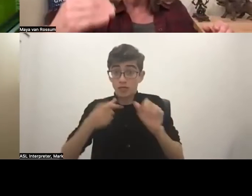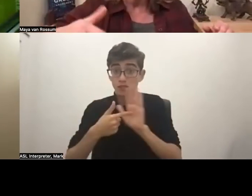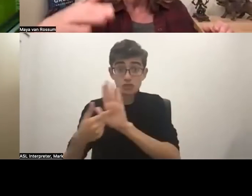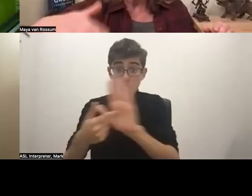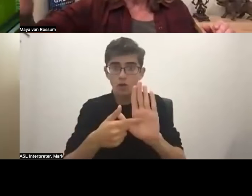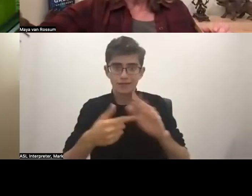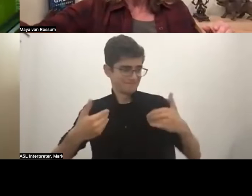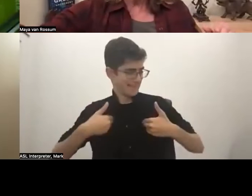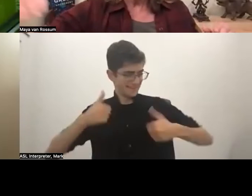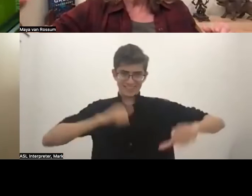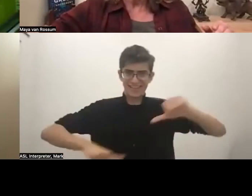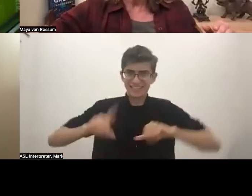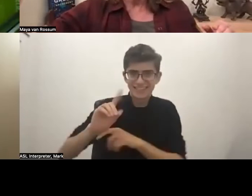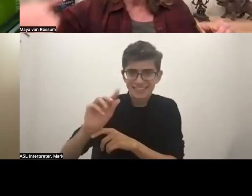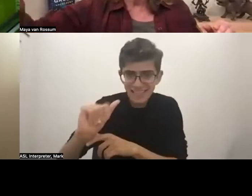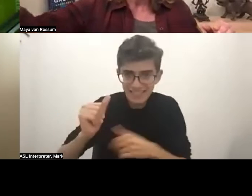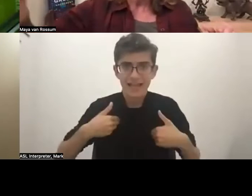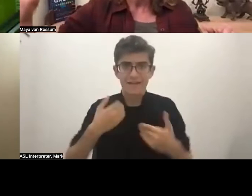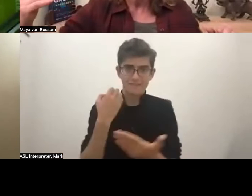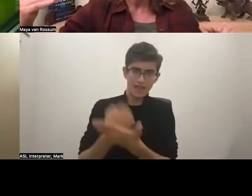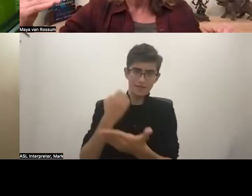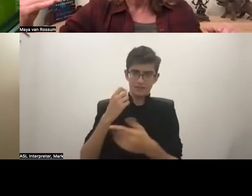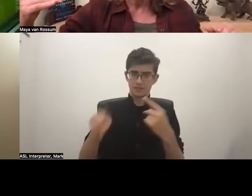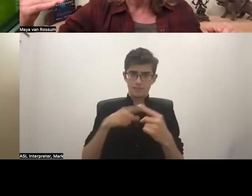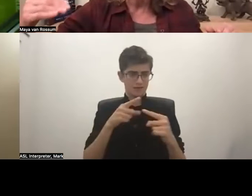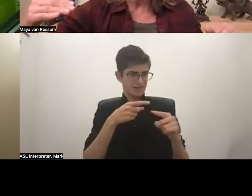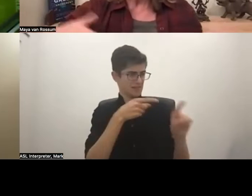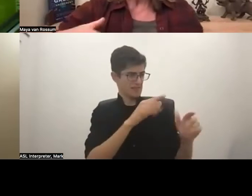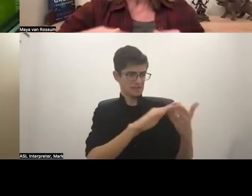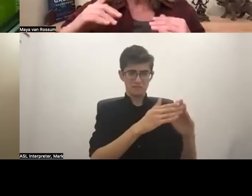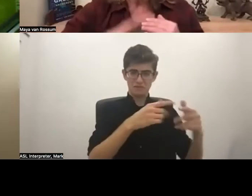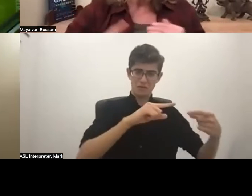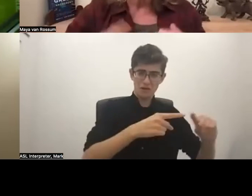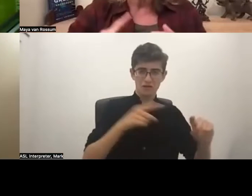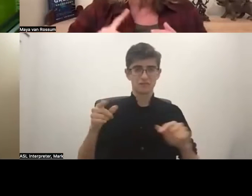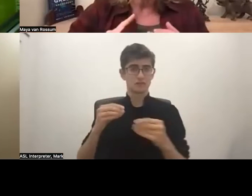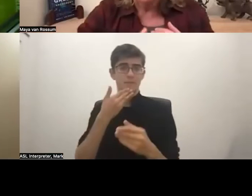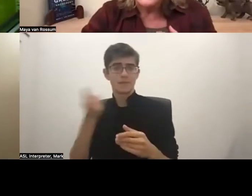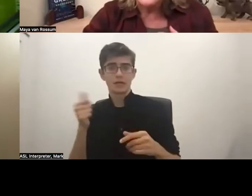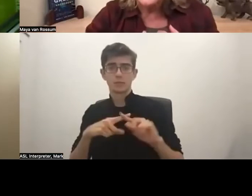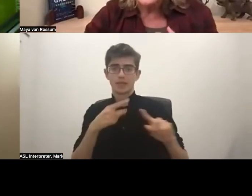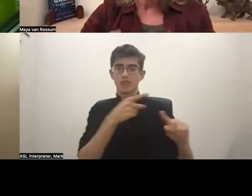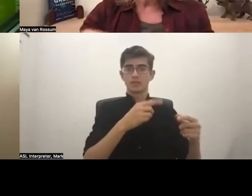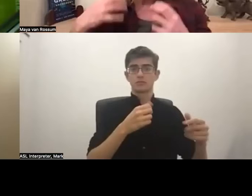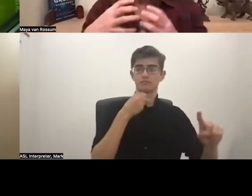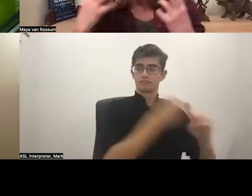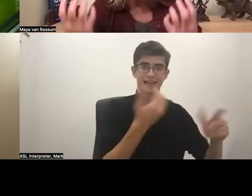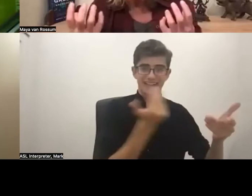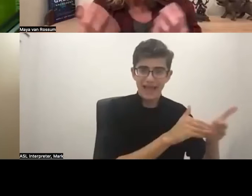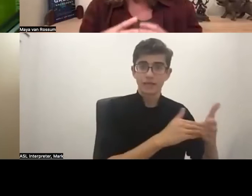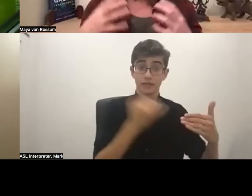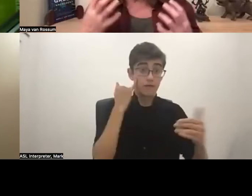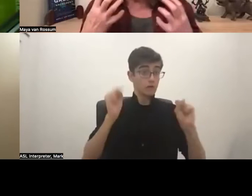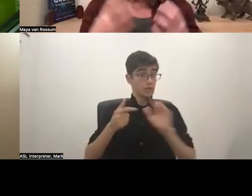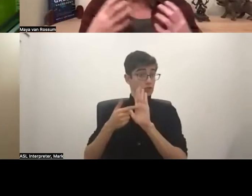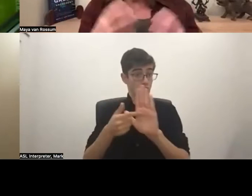and evidence of the increased level of harm and increasing level of harm that government officials failed to look at, if you can